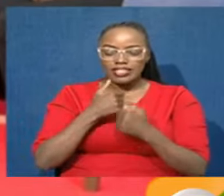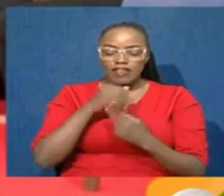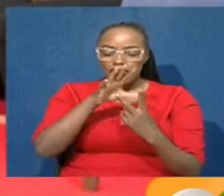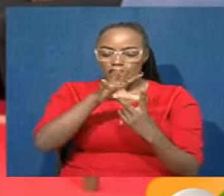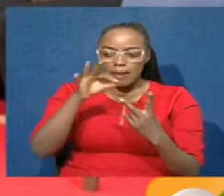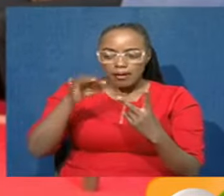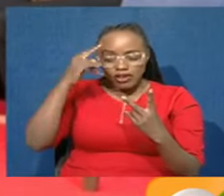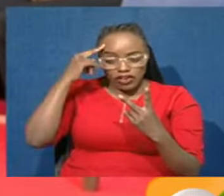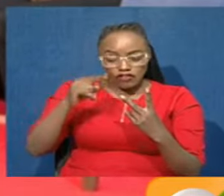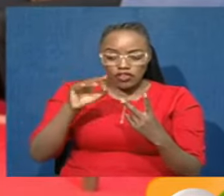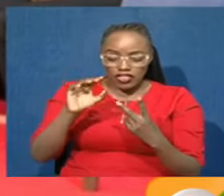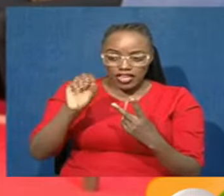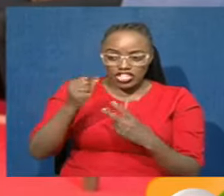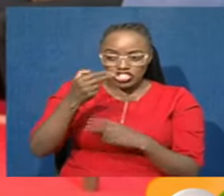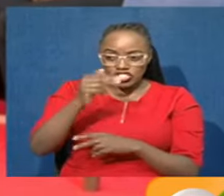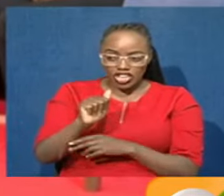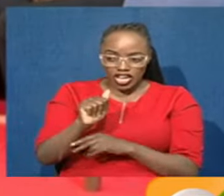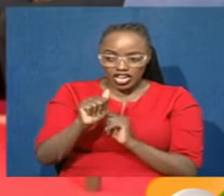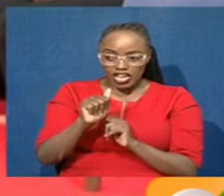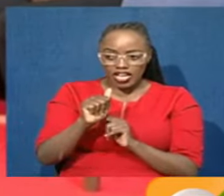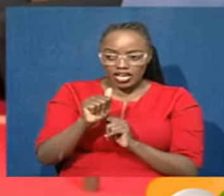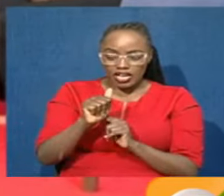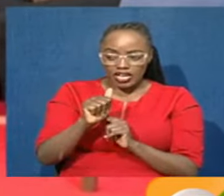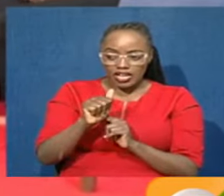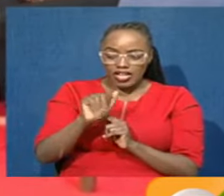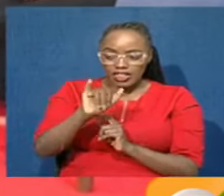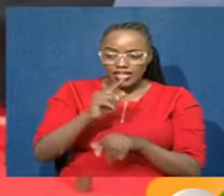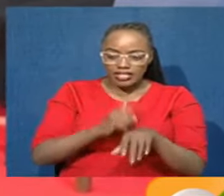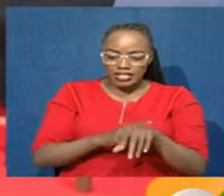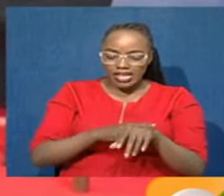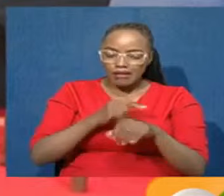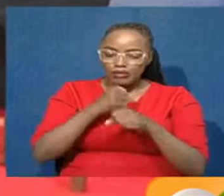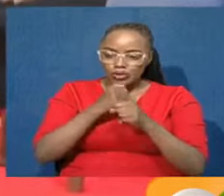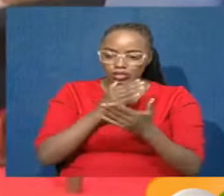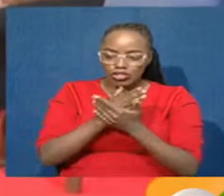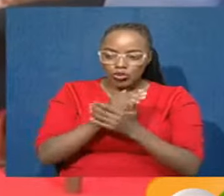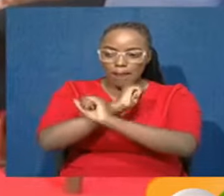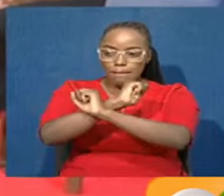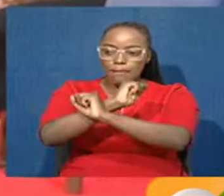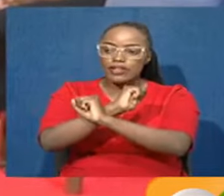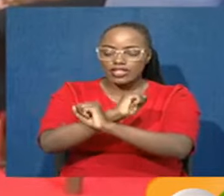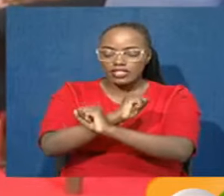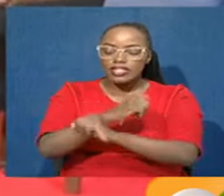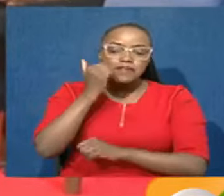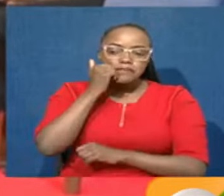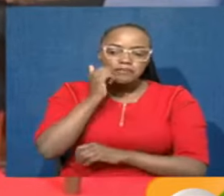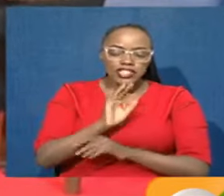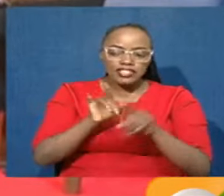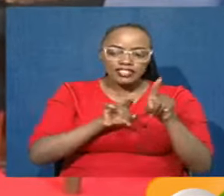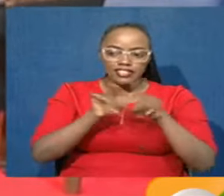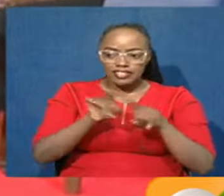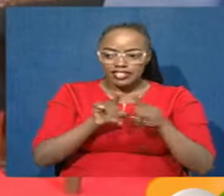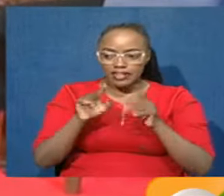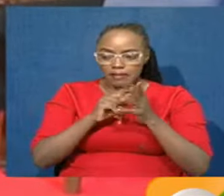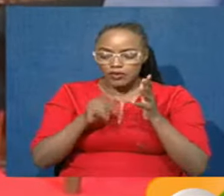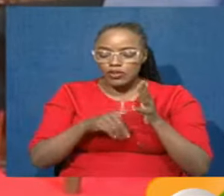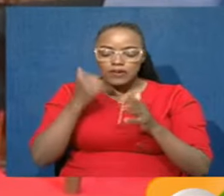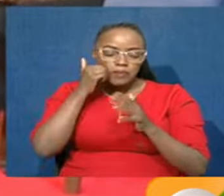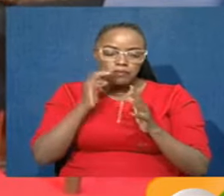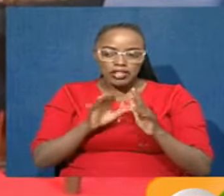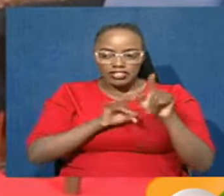priority for the Social Health Authority at the time was to ensure that we protect the patient journey. So the patient